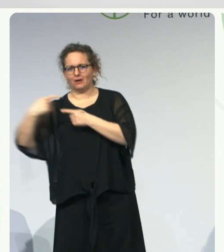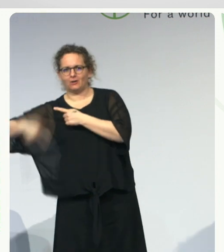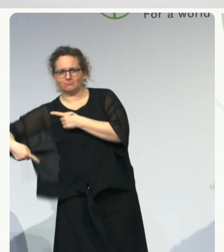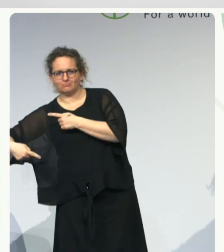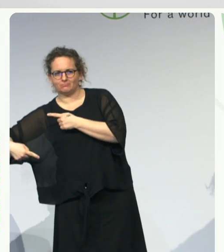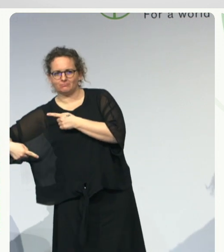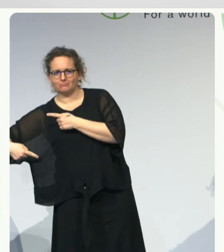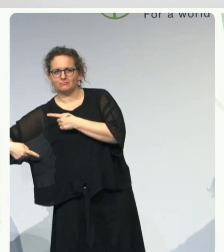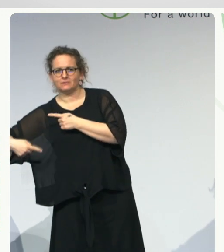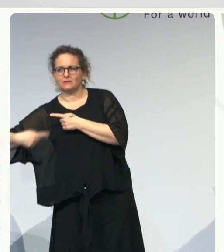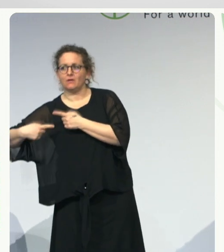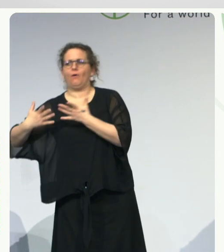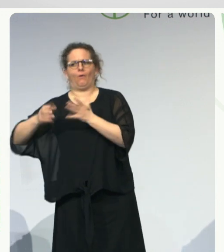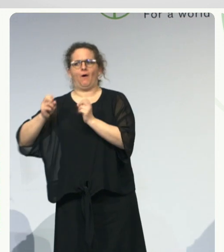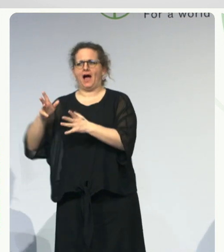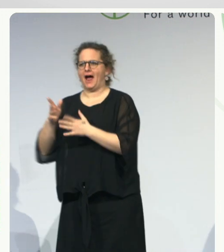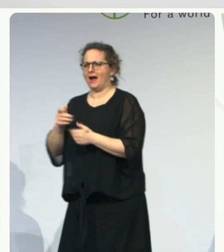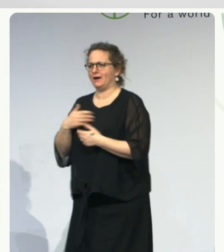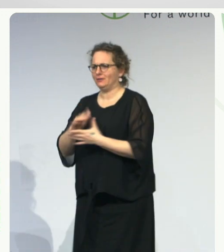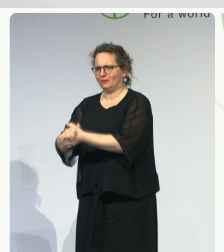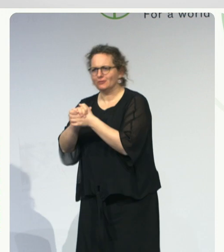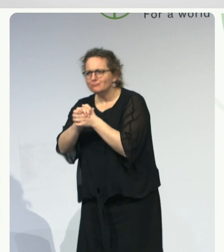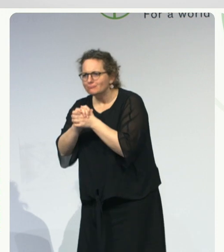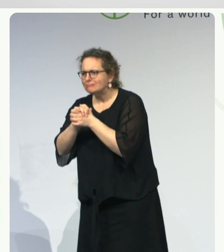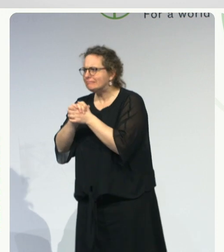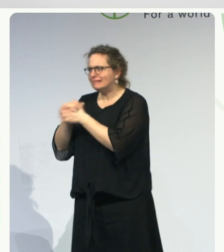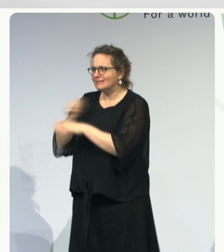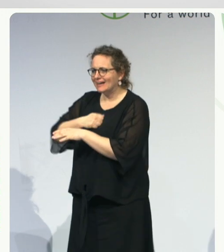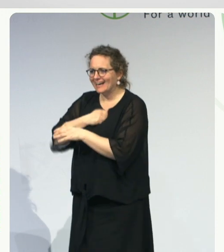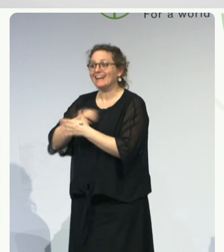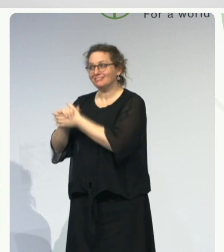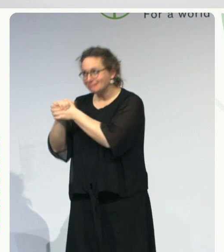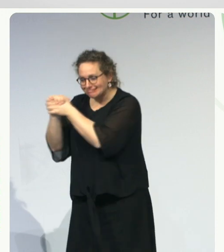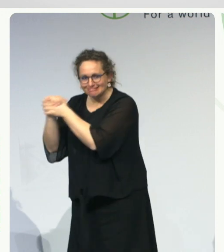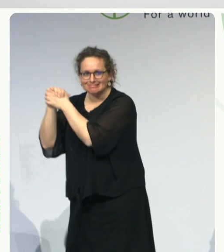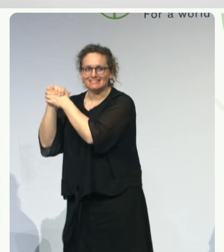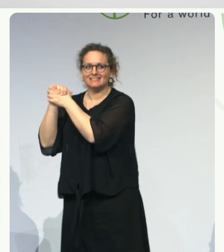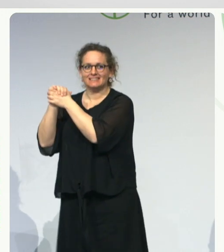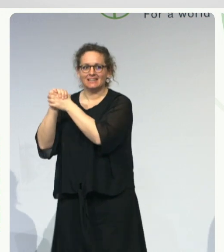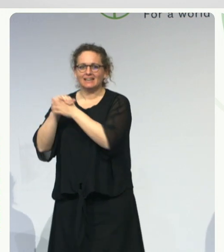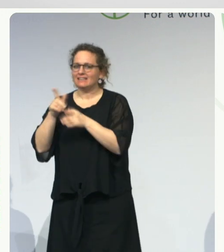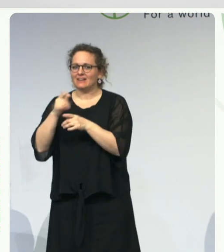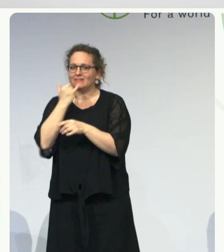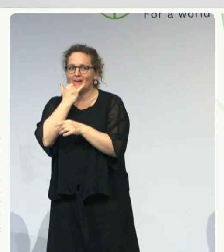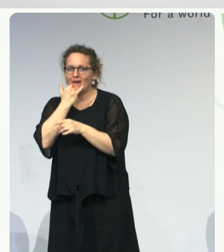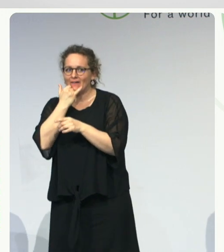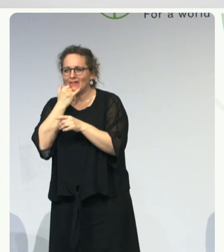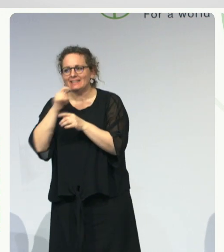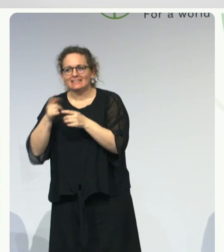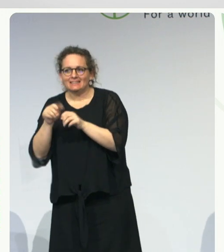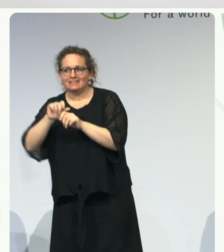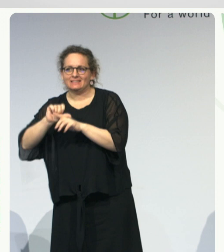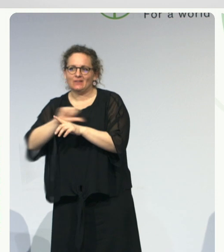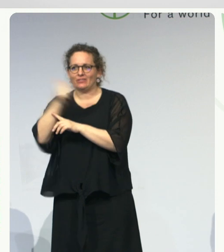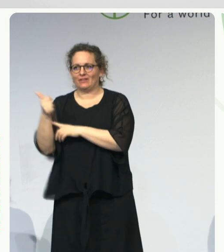Sorry. Congratulations to University, I'm sorry about that, from Brazil for the Digital Games Development Project. The